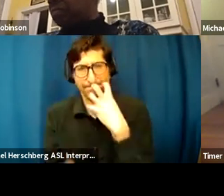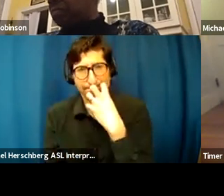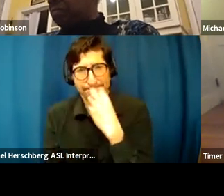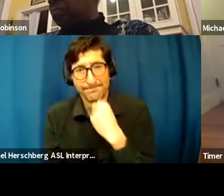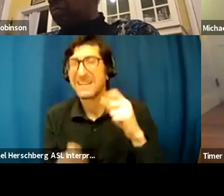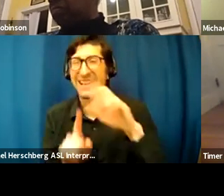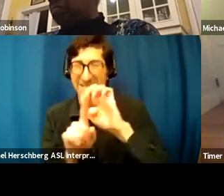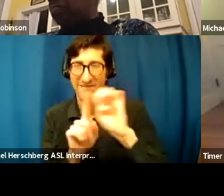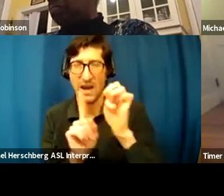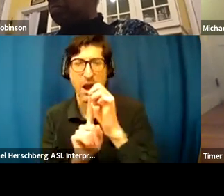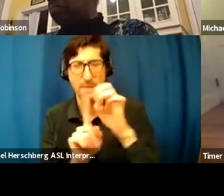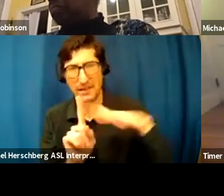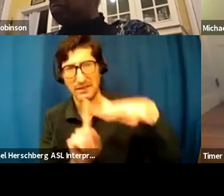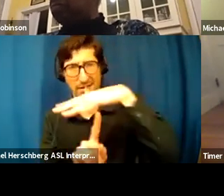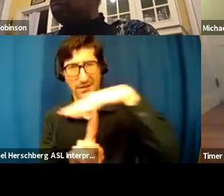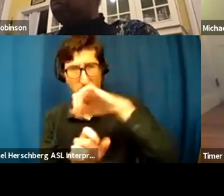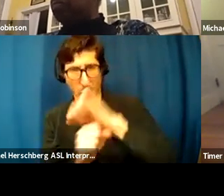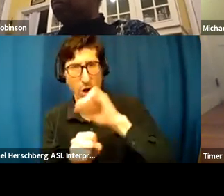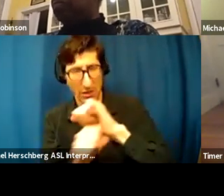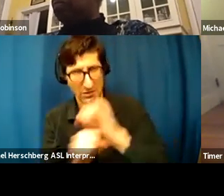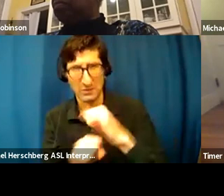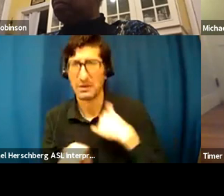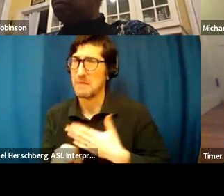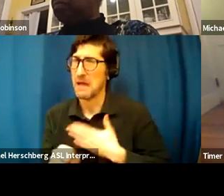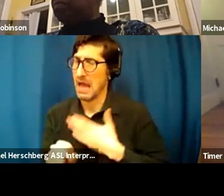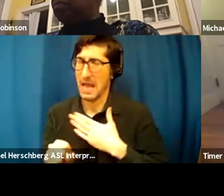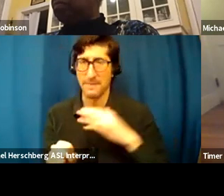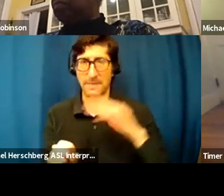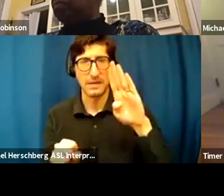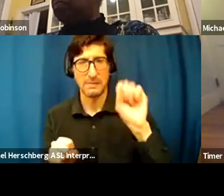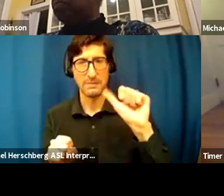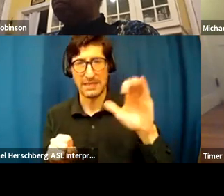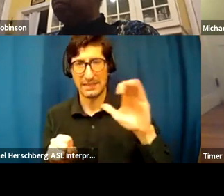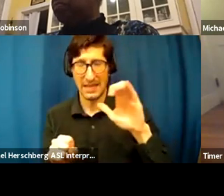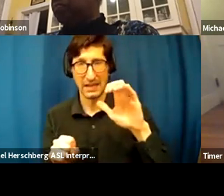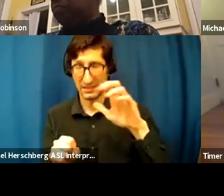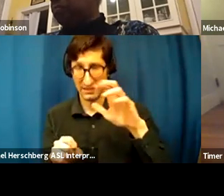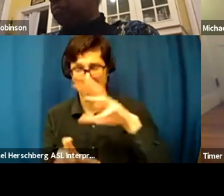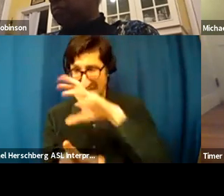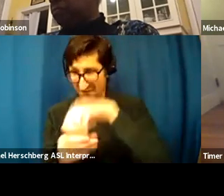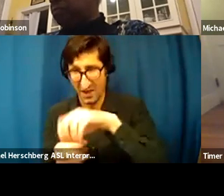I love that you have continued and now you're part of the larger coalition,